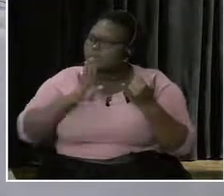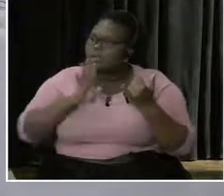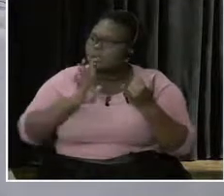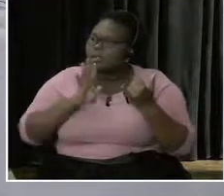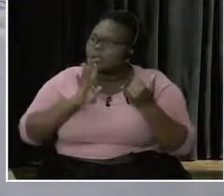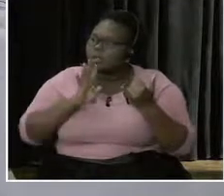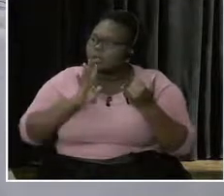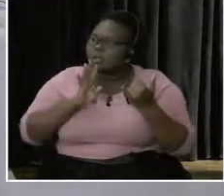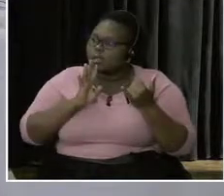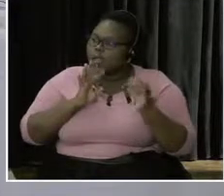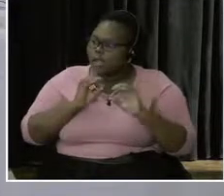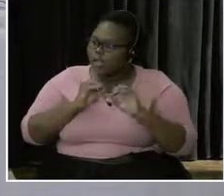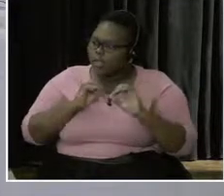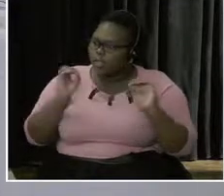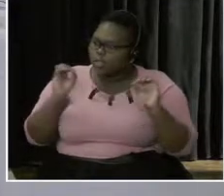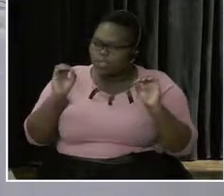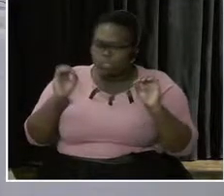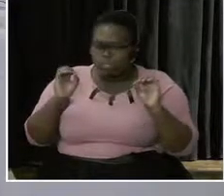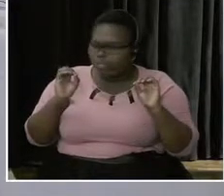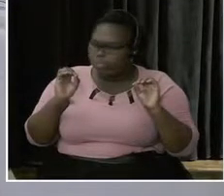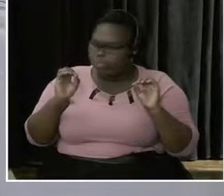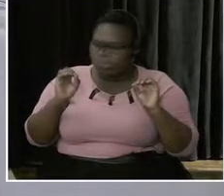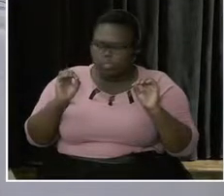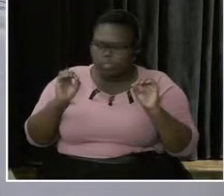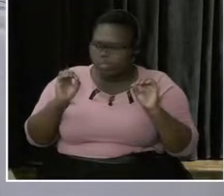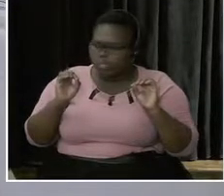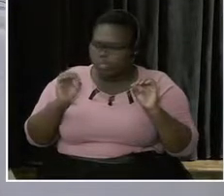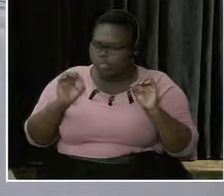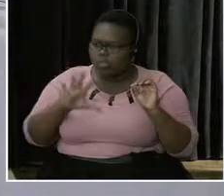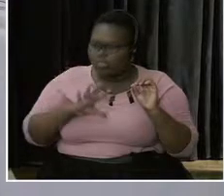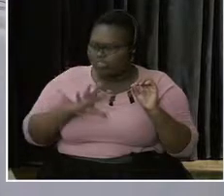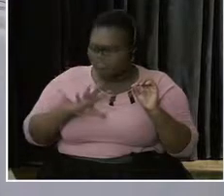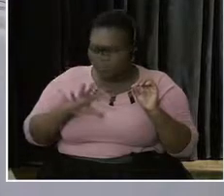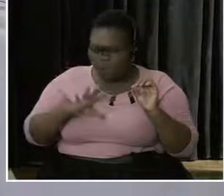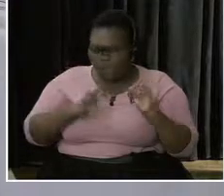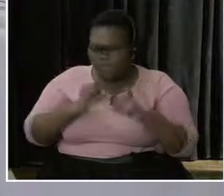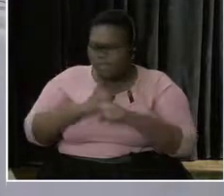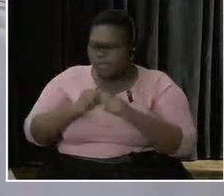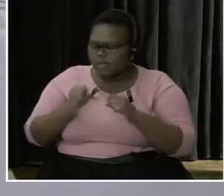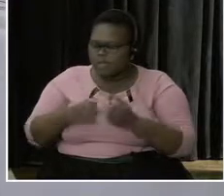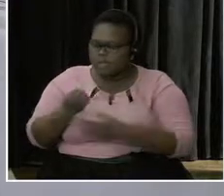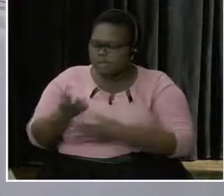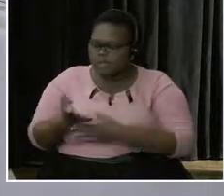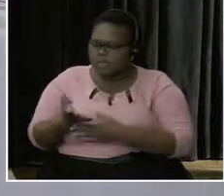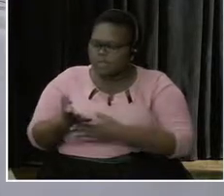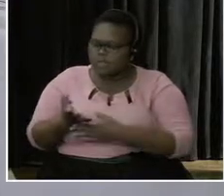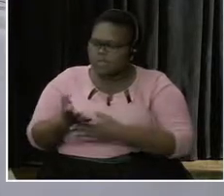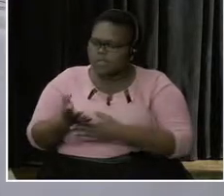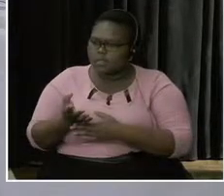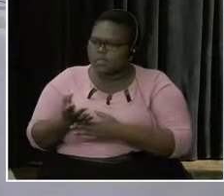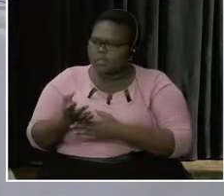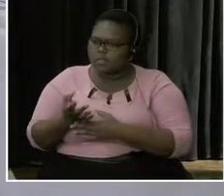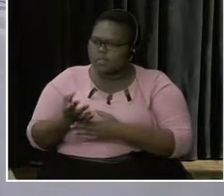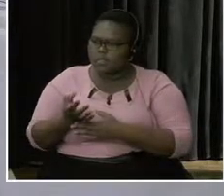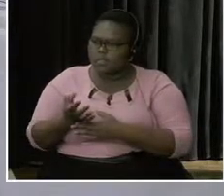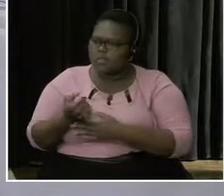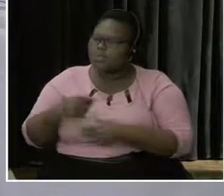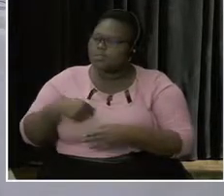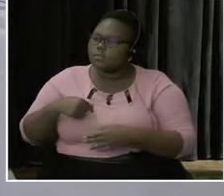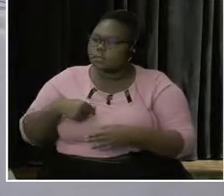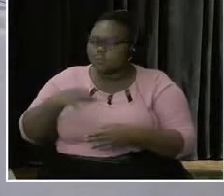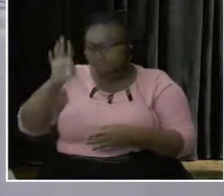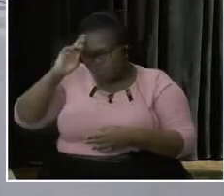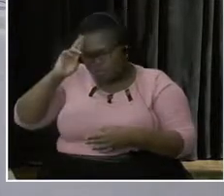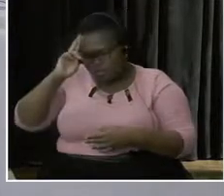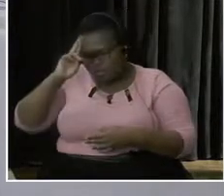It's not here. It's not here. Okay, no, it's was fine. not Let me submitted. remind the officials that as